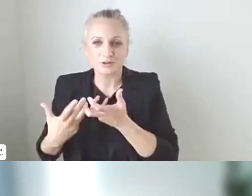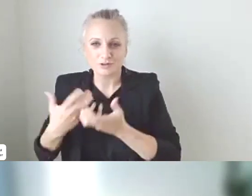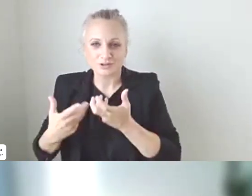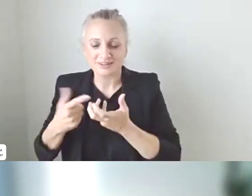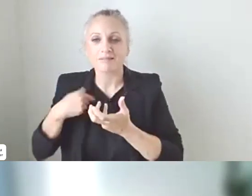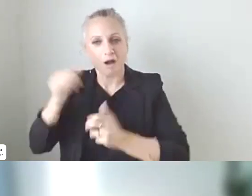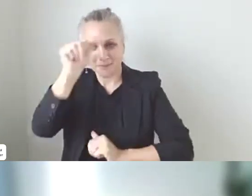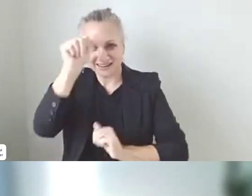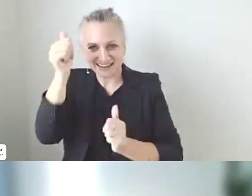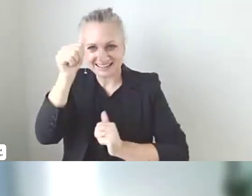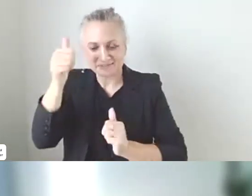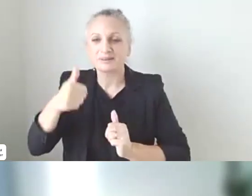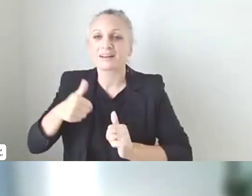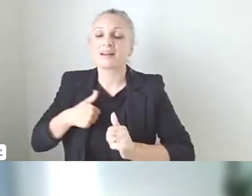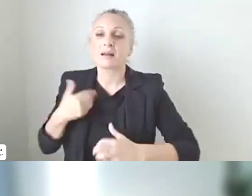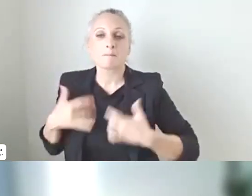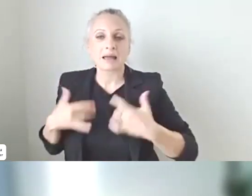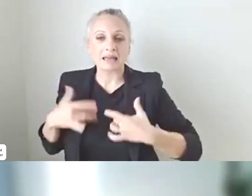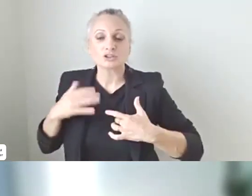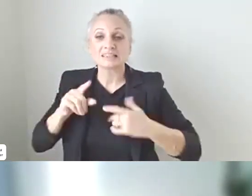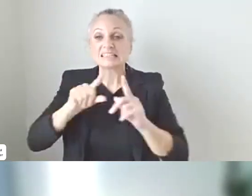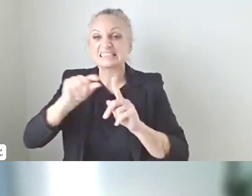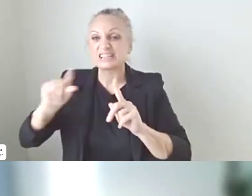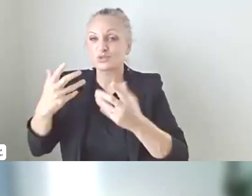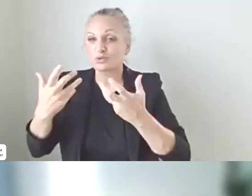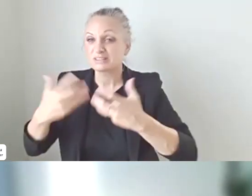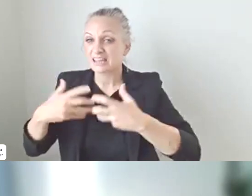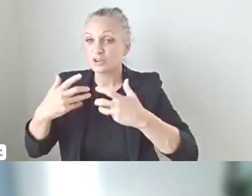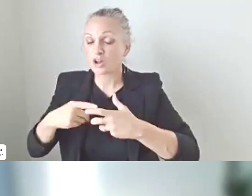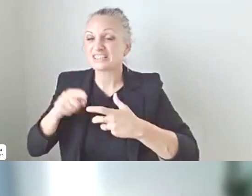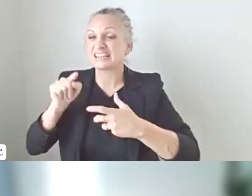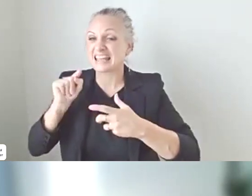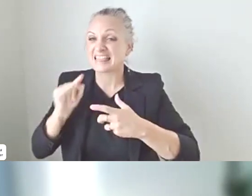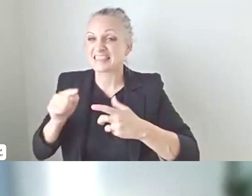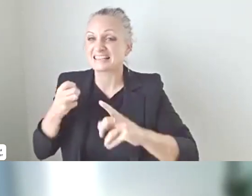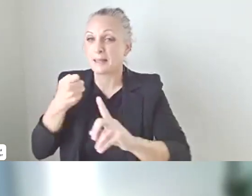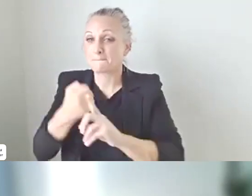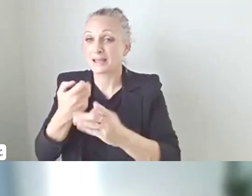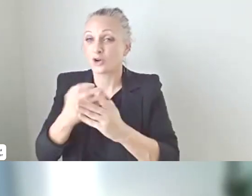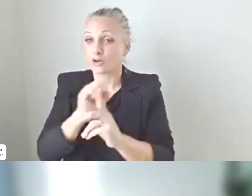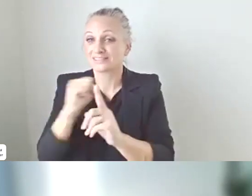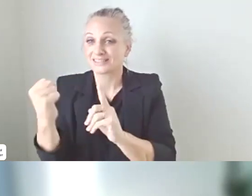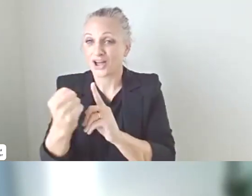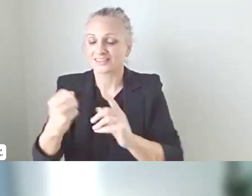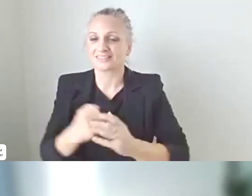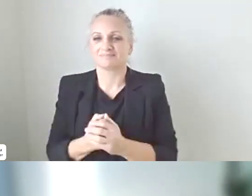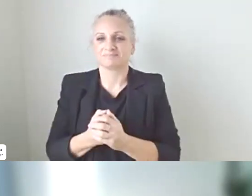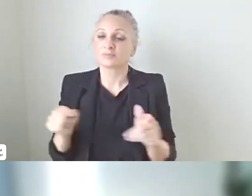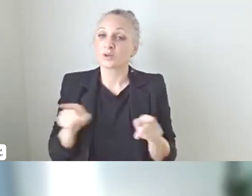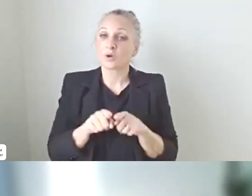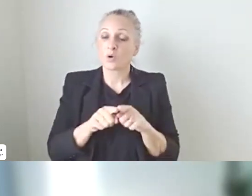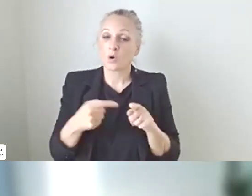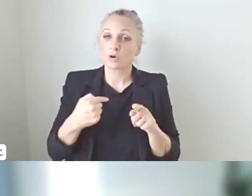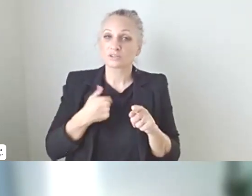use of digital technology and its impacts on people and society. I also have a very strong interest in